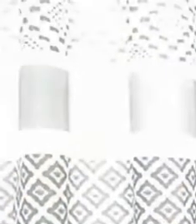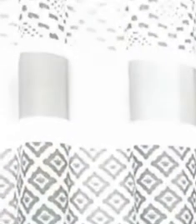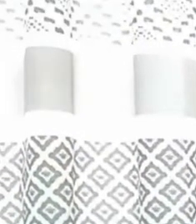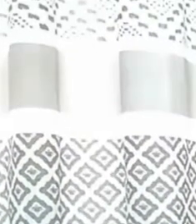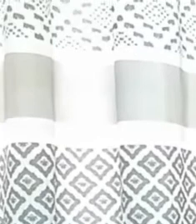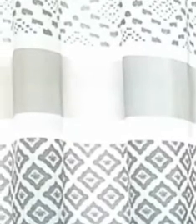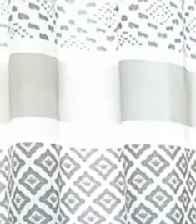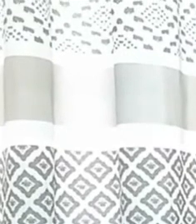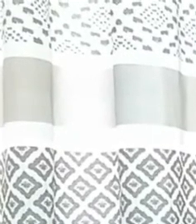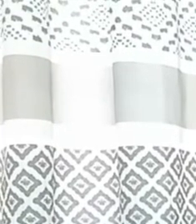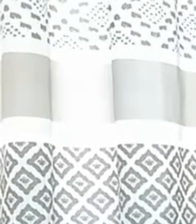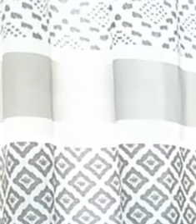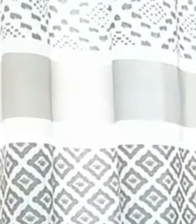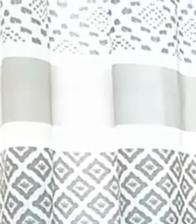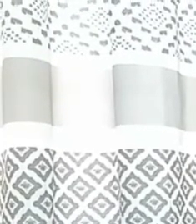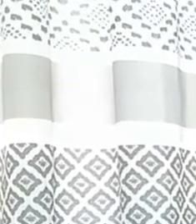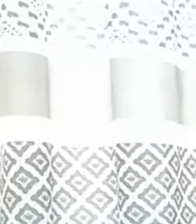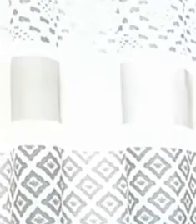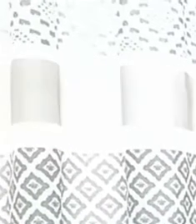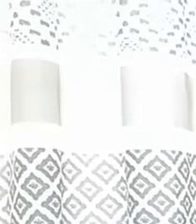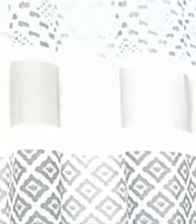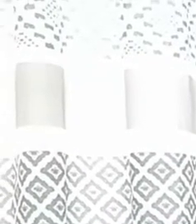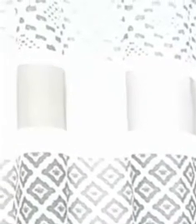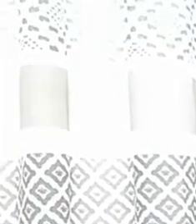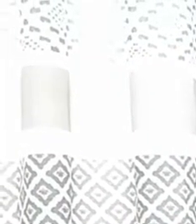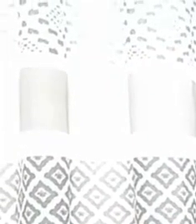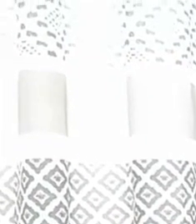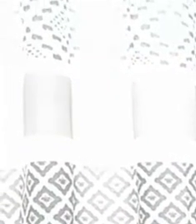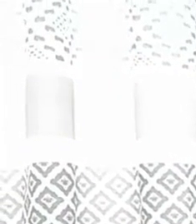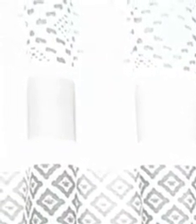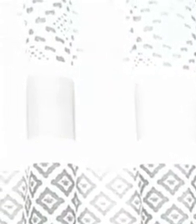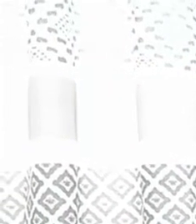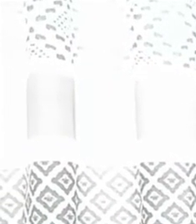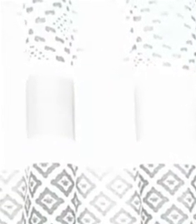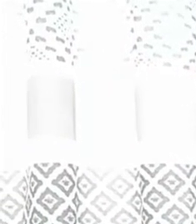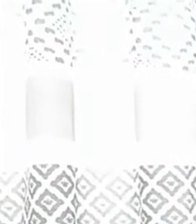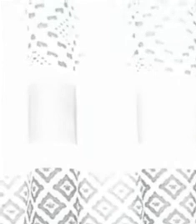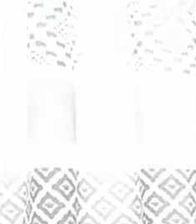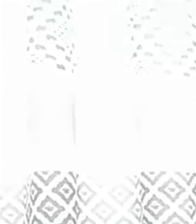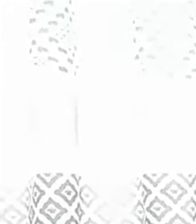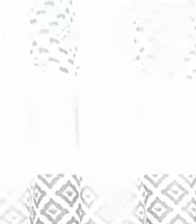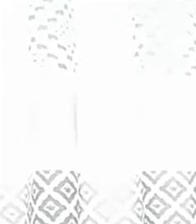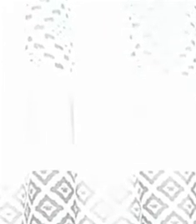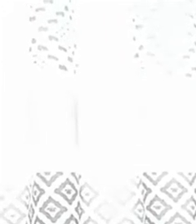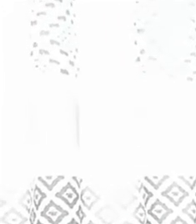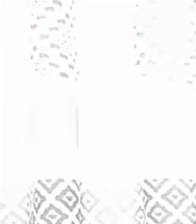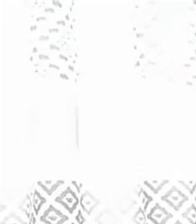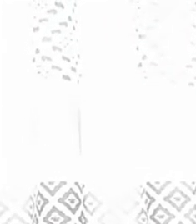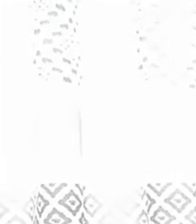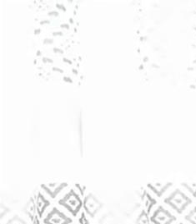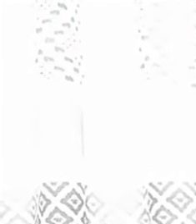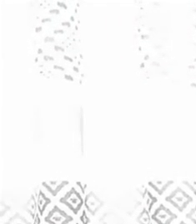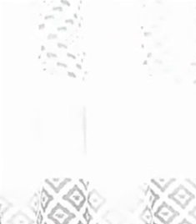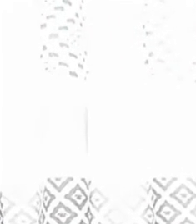Here with Maria Fries, the head of department for junior primary at Nama Primary School. Hi Maria, how are you? I'm fine, man. More than